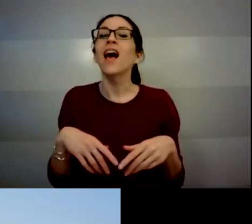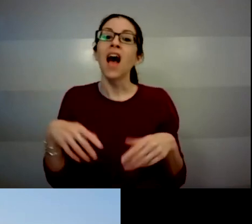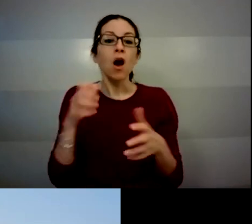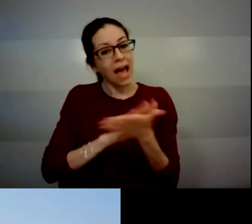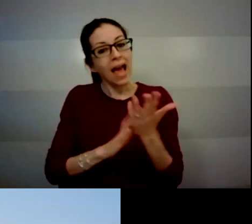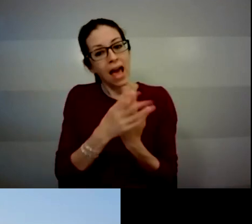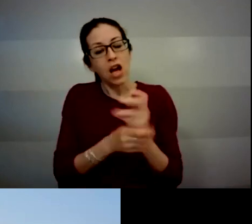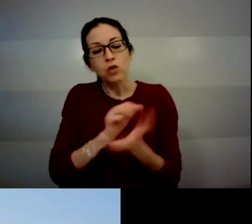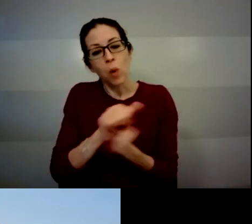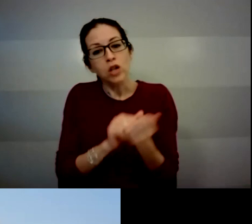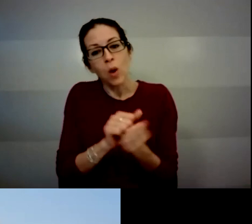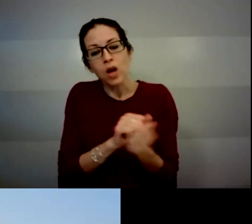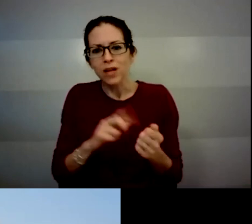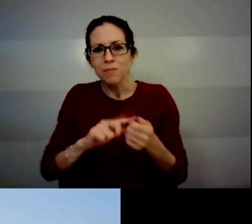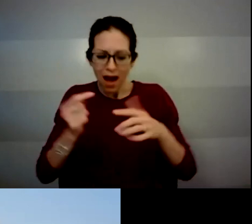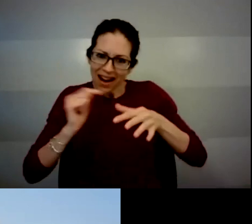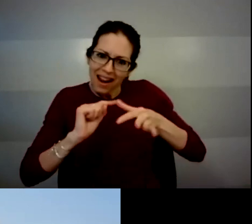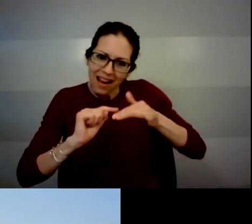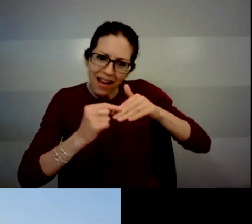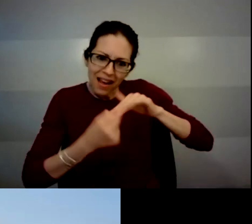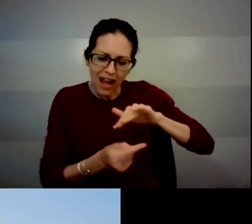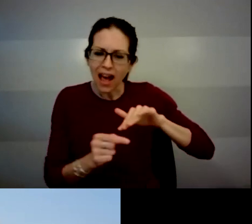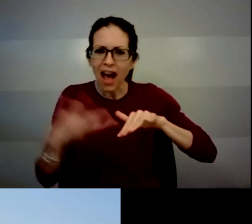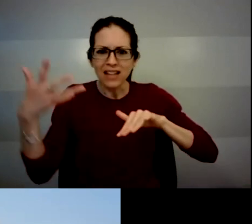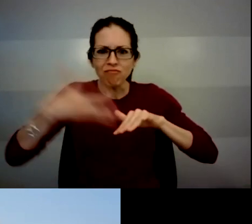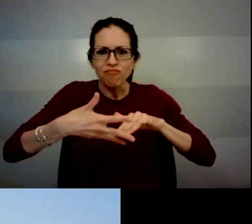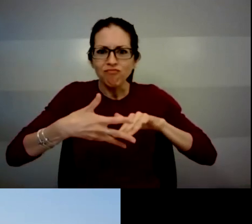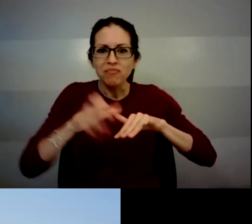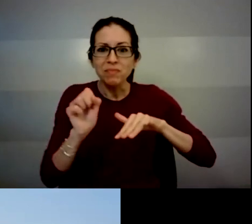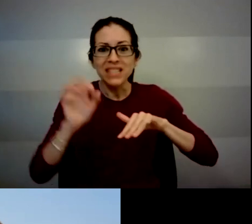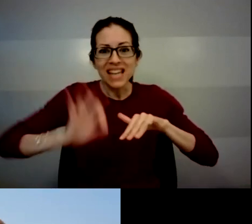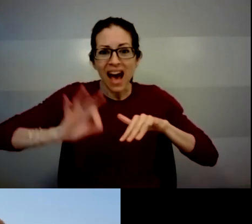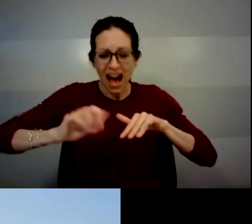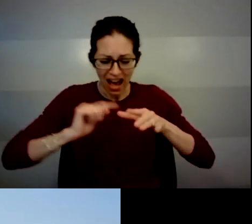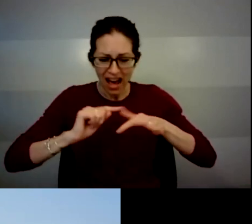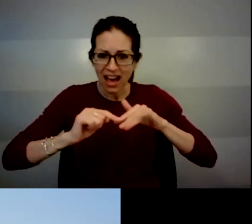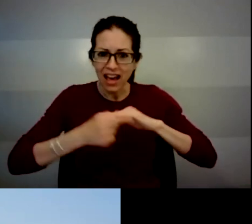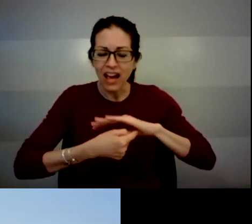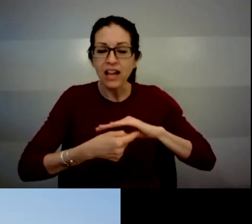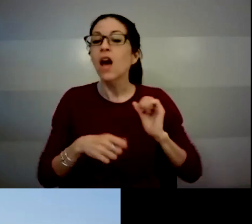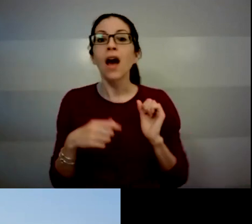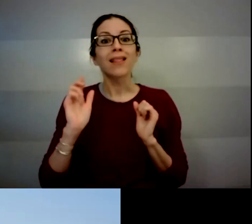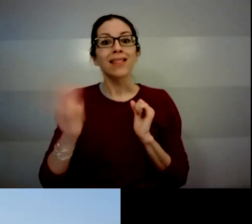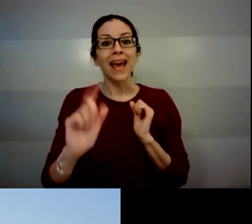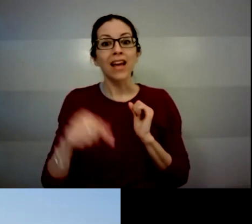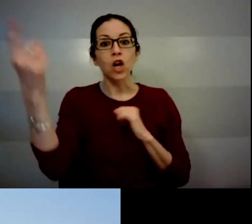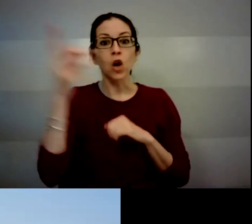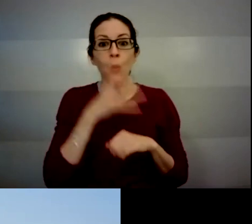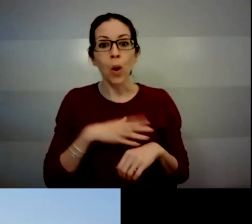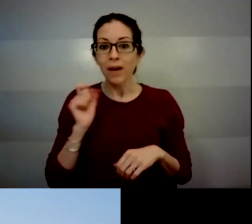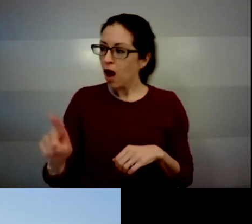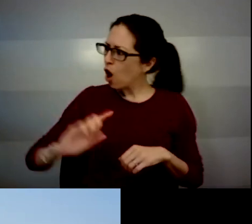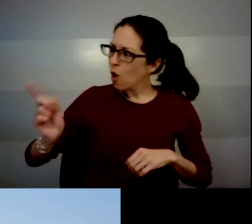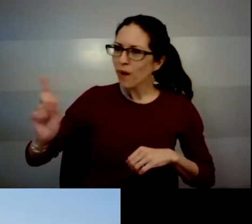And I didn't have the heart to tell them that it actually just came from the bird poop. That is something that we have really learned a lot of through